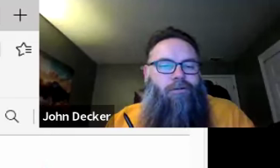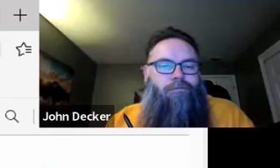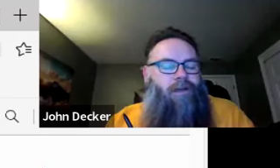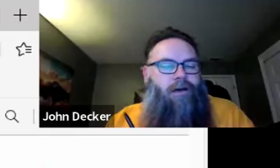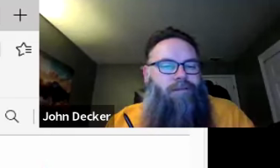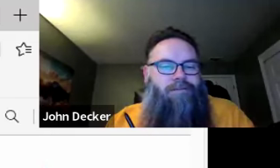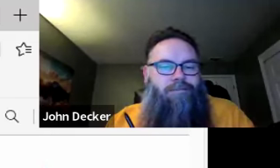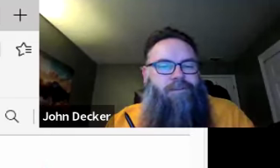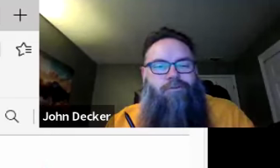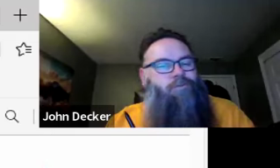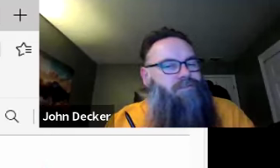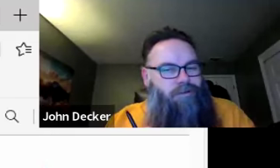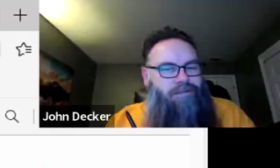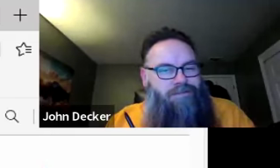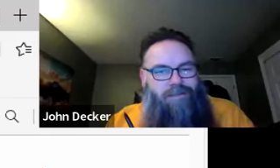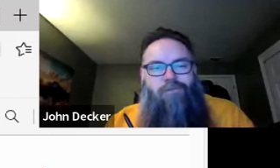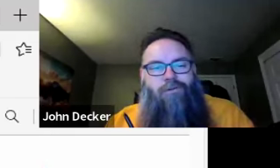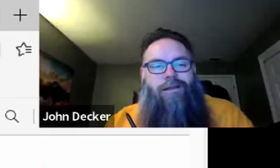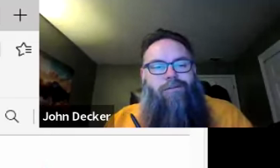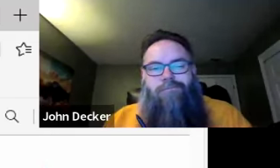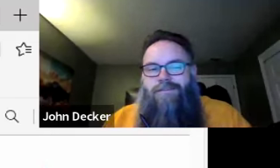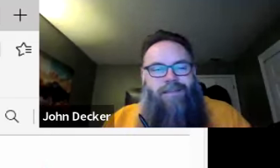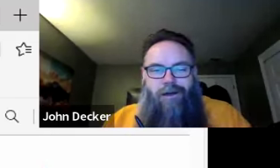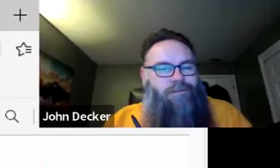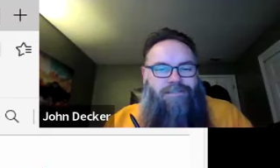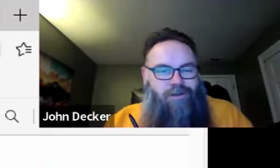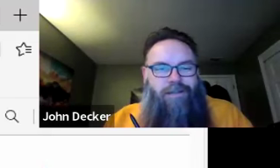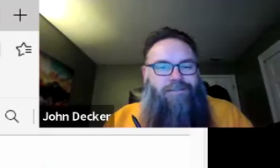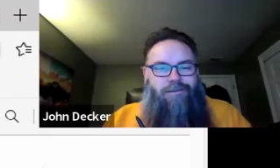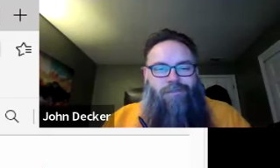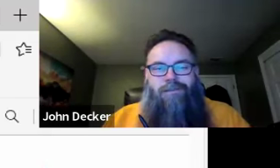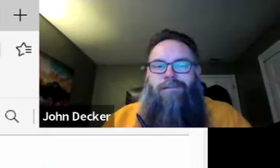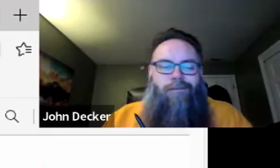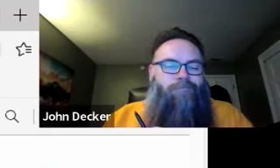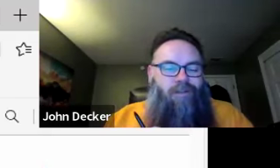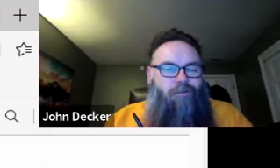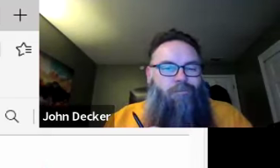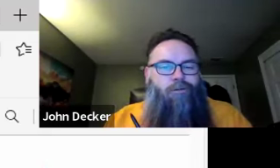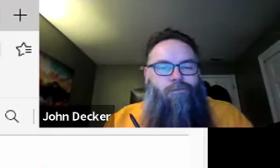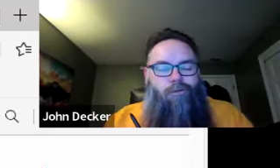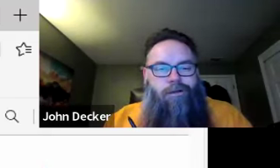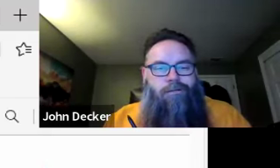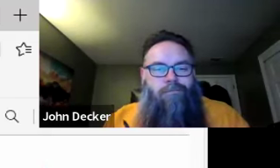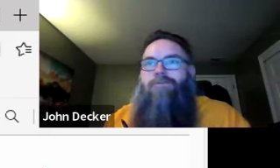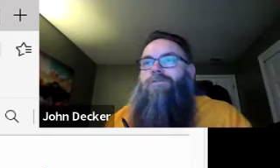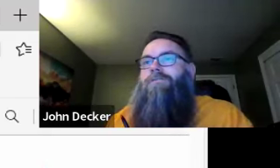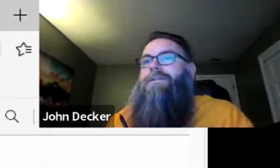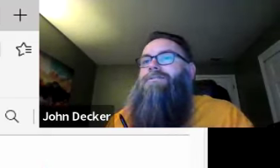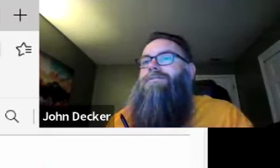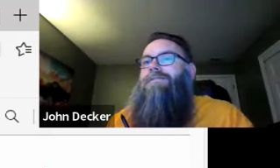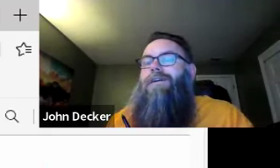that have not been deemed to be criminals, but instead require things like competency training and stuff, then I'm all for